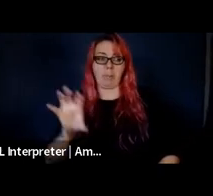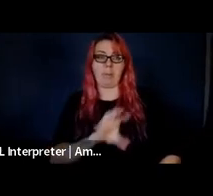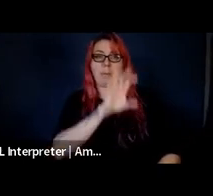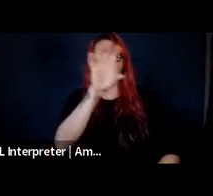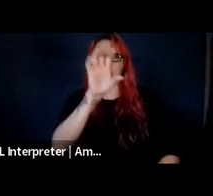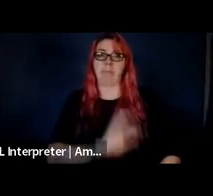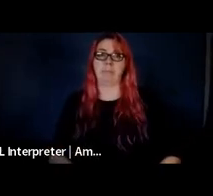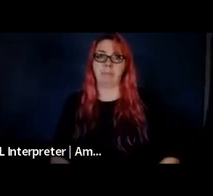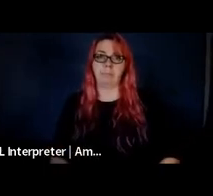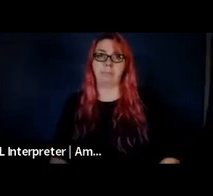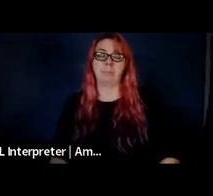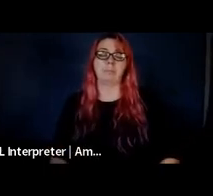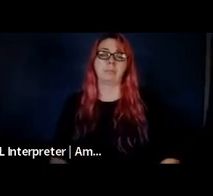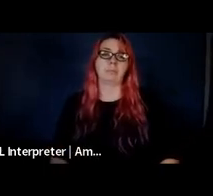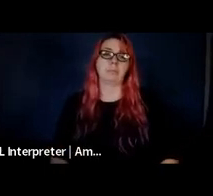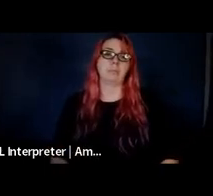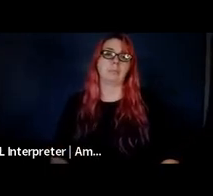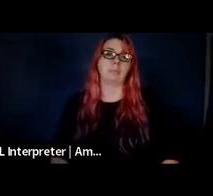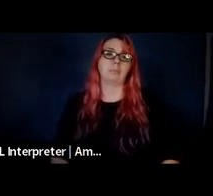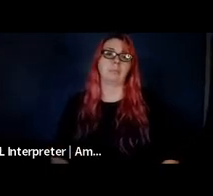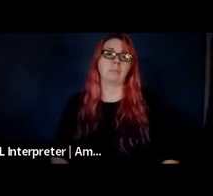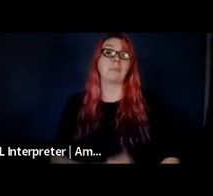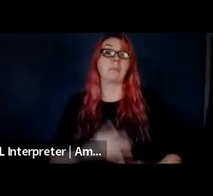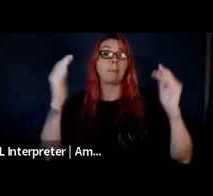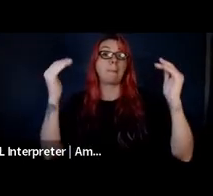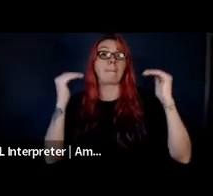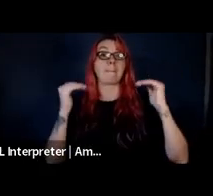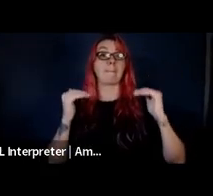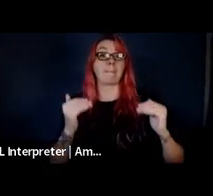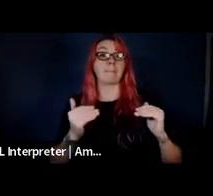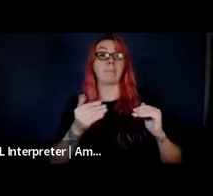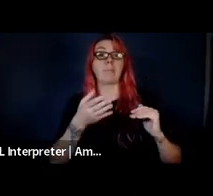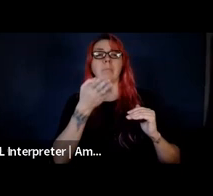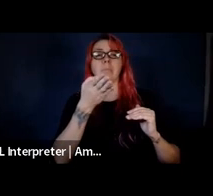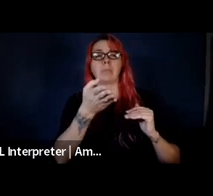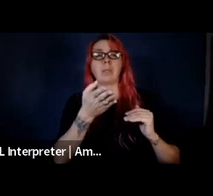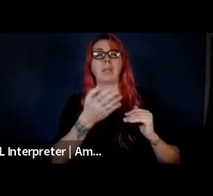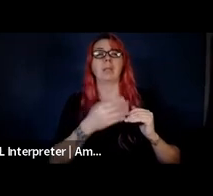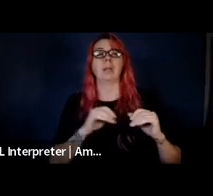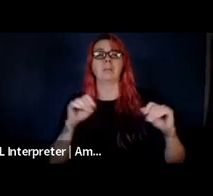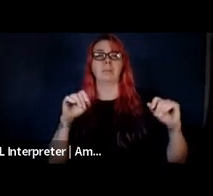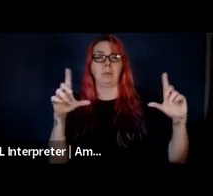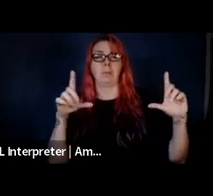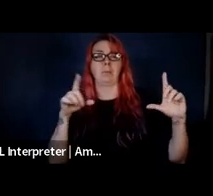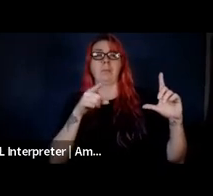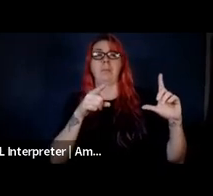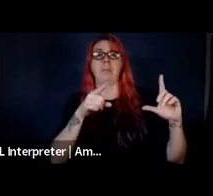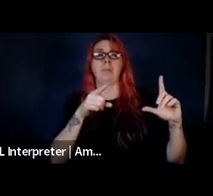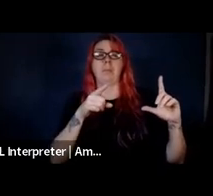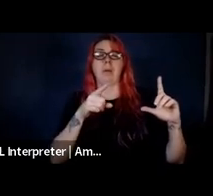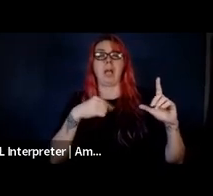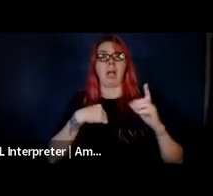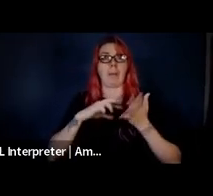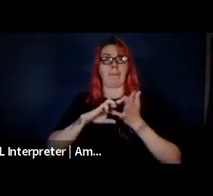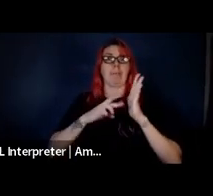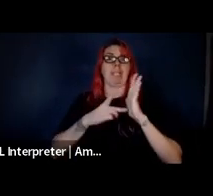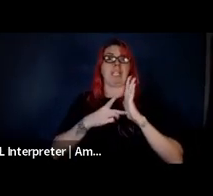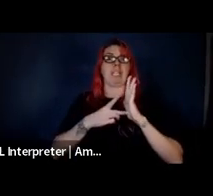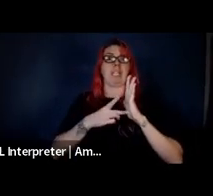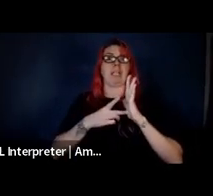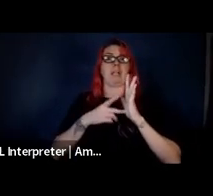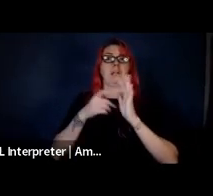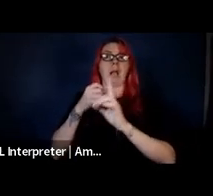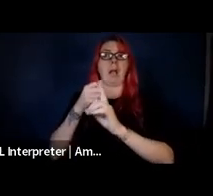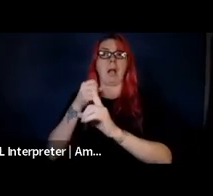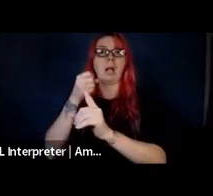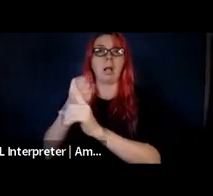Okay. And so then this piece that I wanted to say, intent versus impact, is so important because and I'm hearing that people are really appreciating